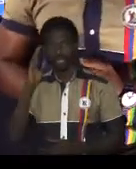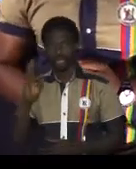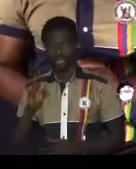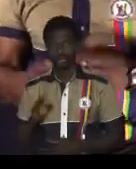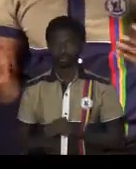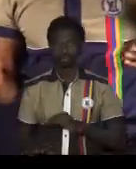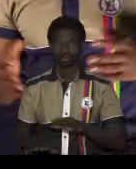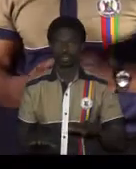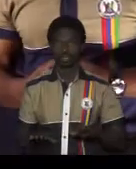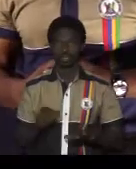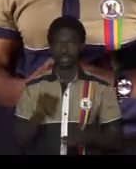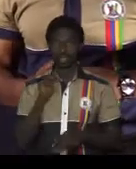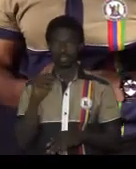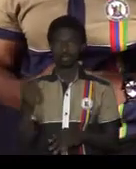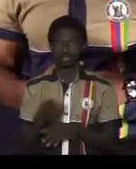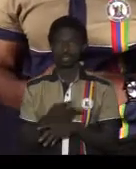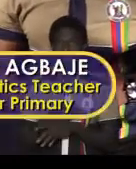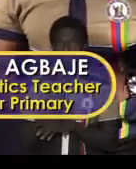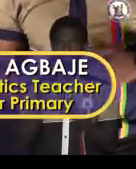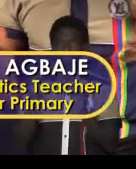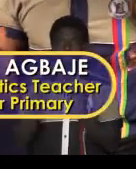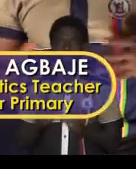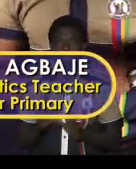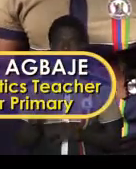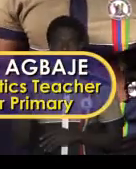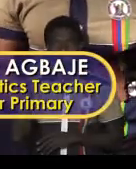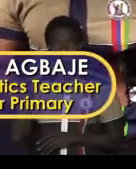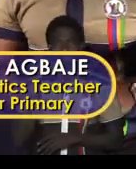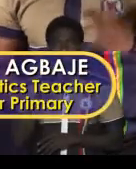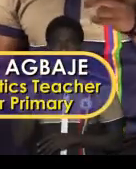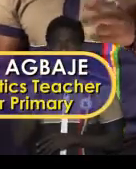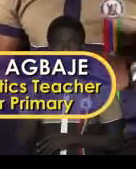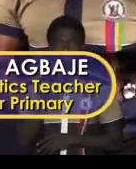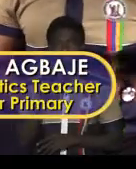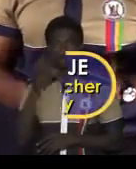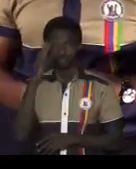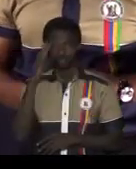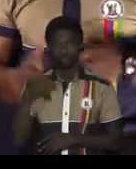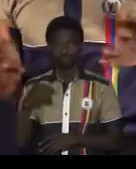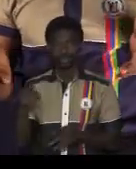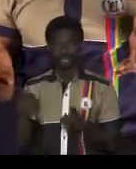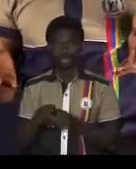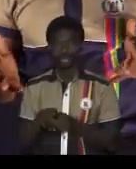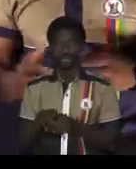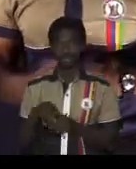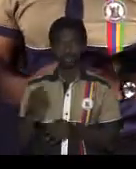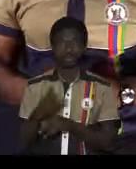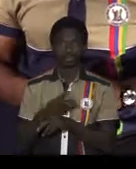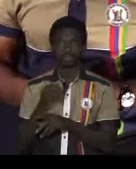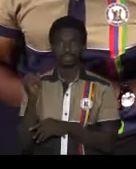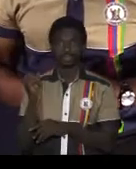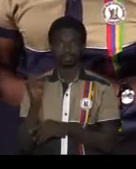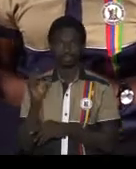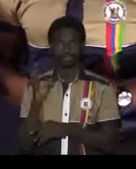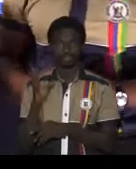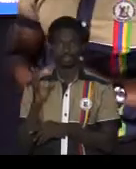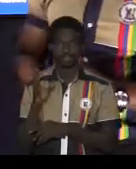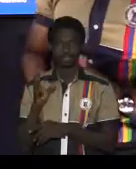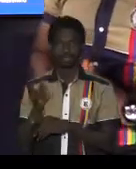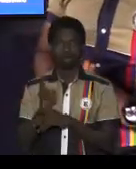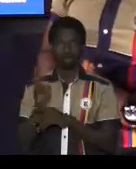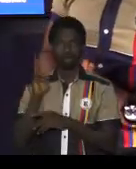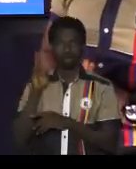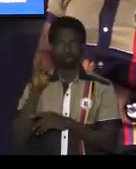children. I am your mathematics teacher, Uncle Agbaje, but you know me as the mathematician. Uncle Popo